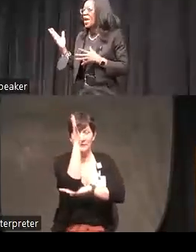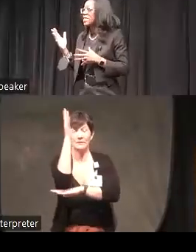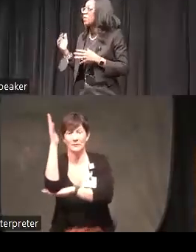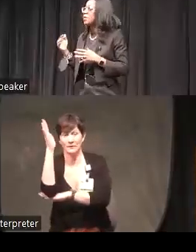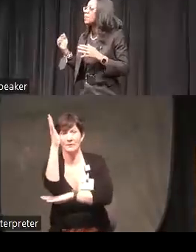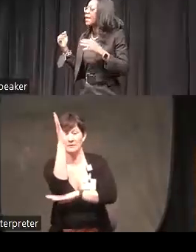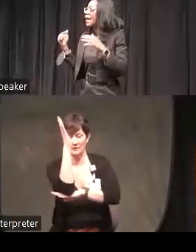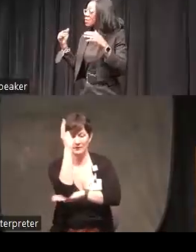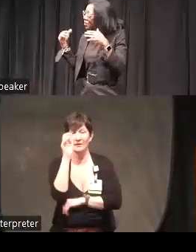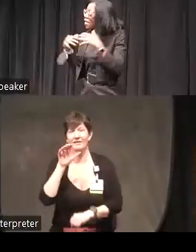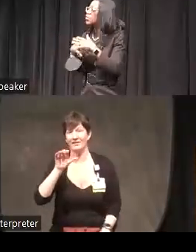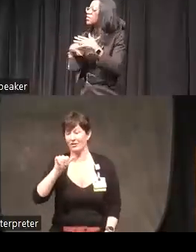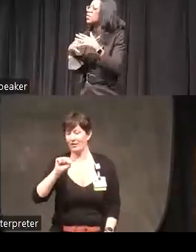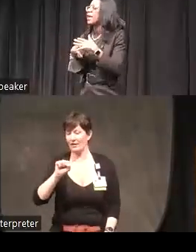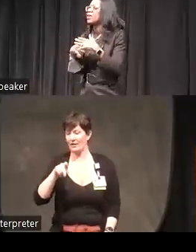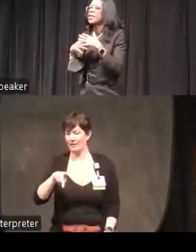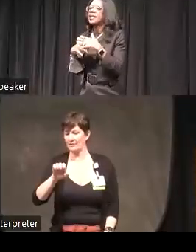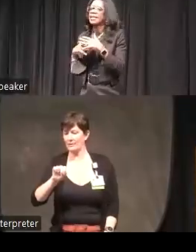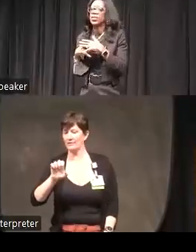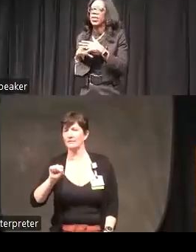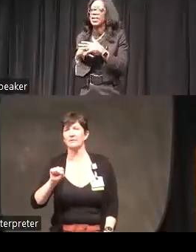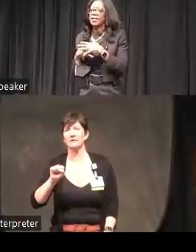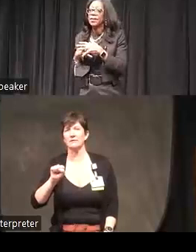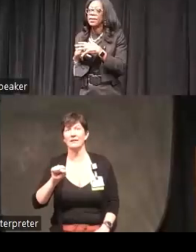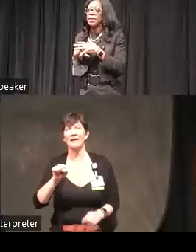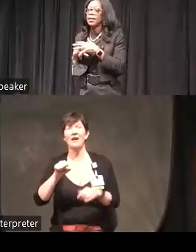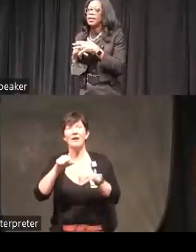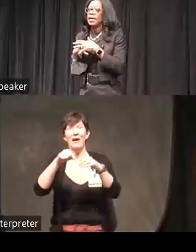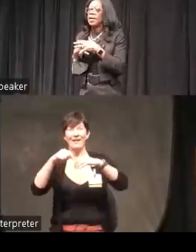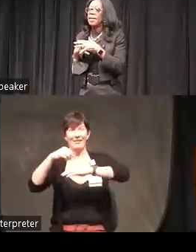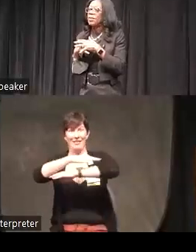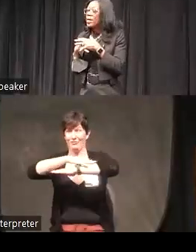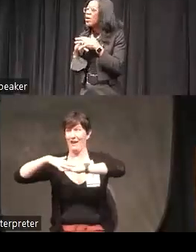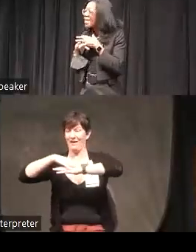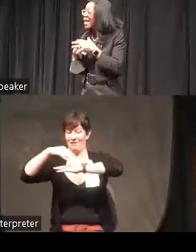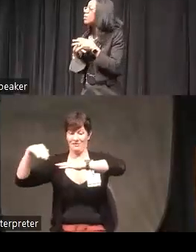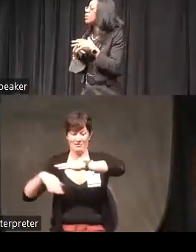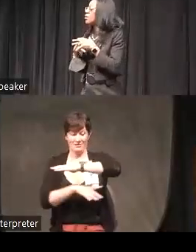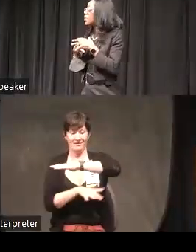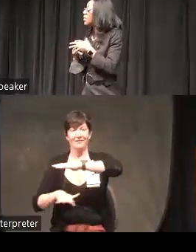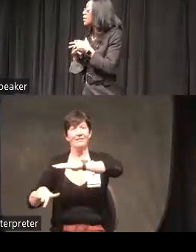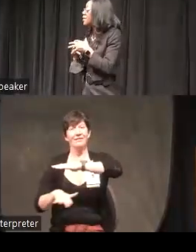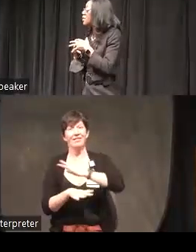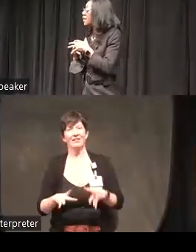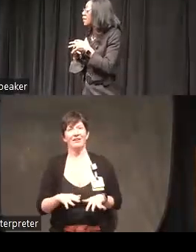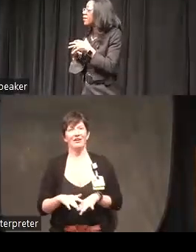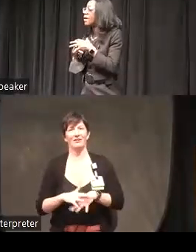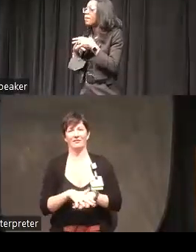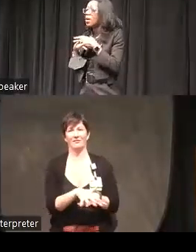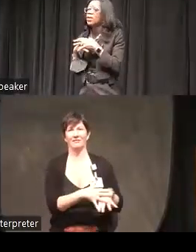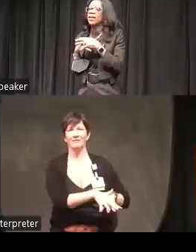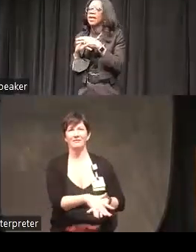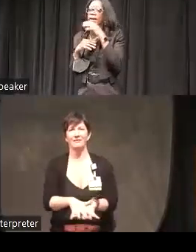because they're aspens, but aspens underneath the ground are connected to one another. And we are accountable to our communities, to one another,